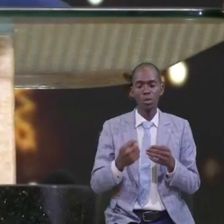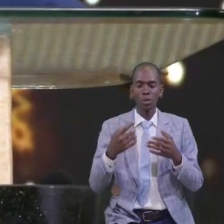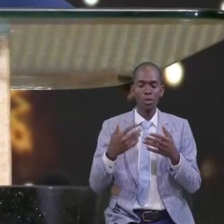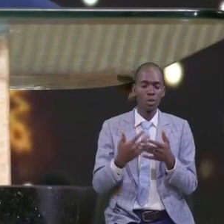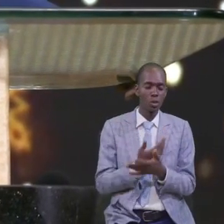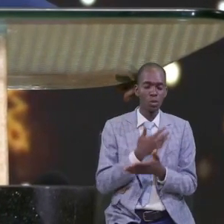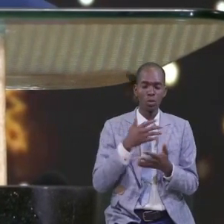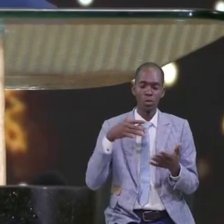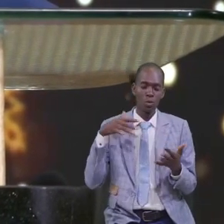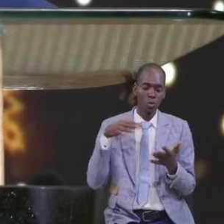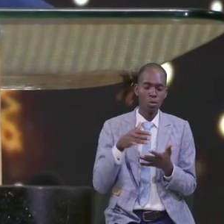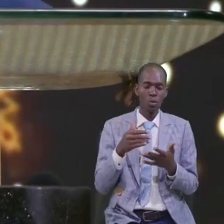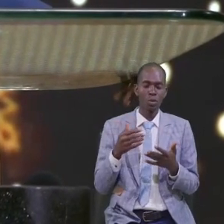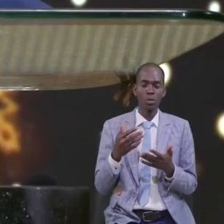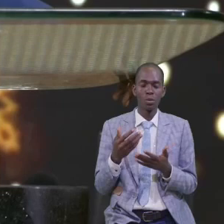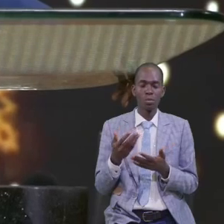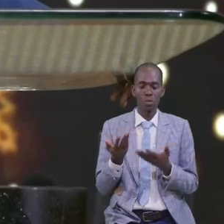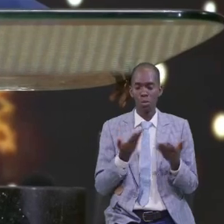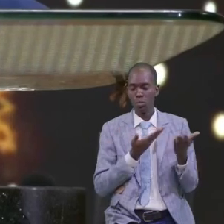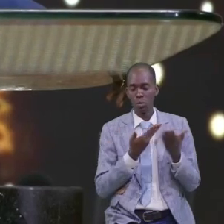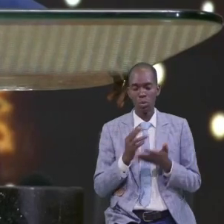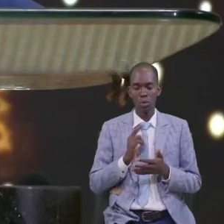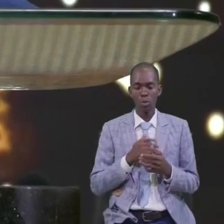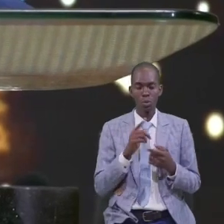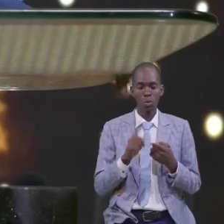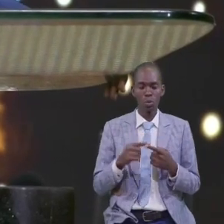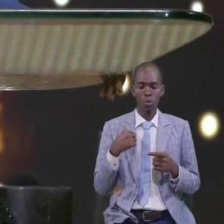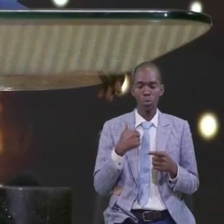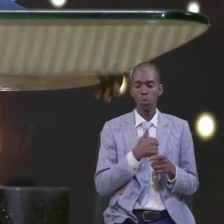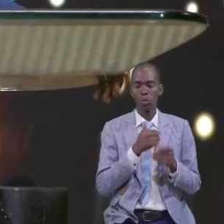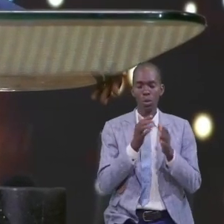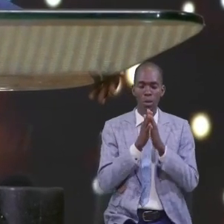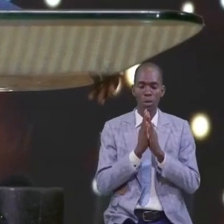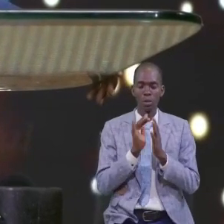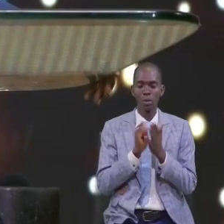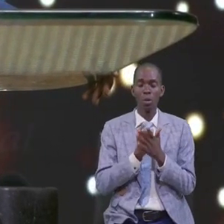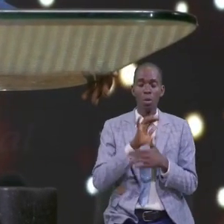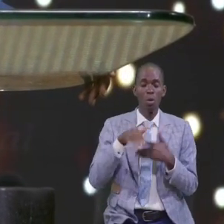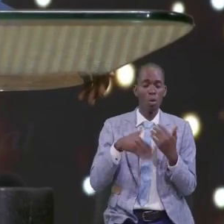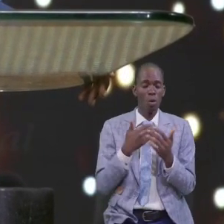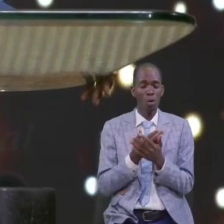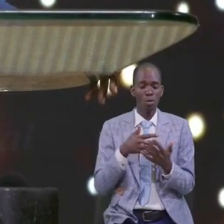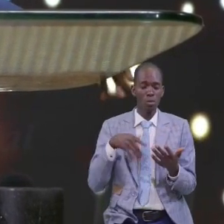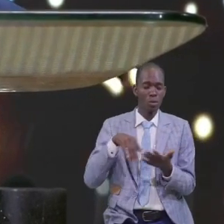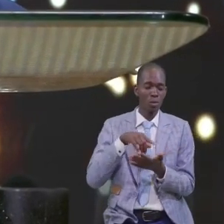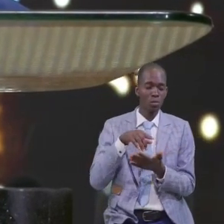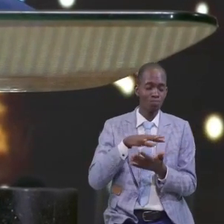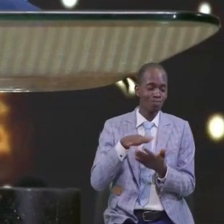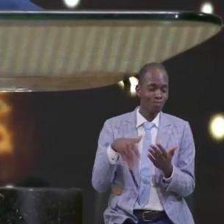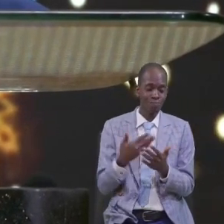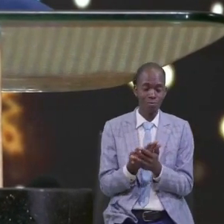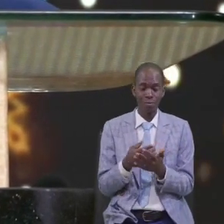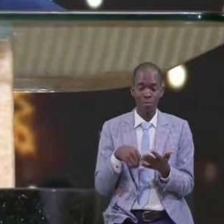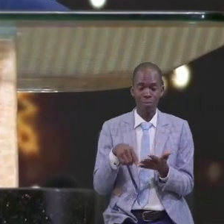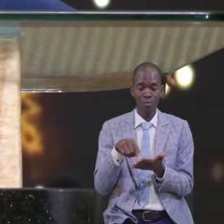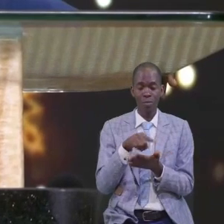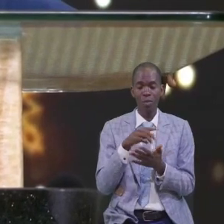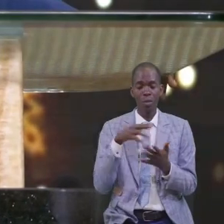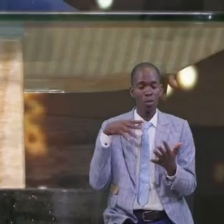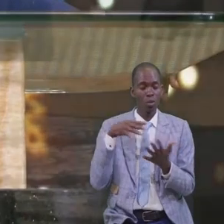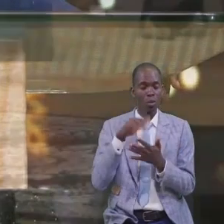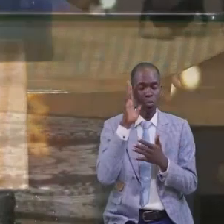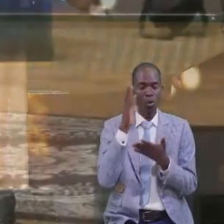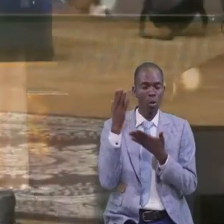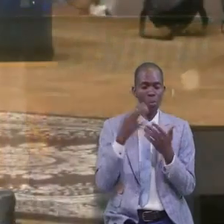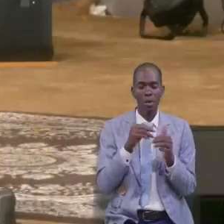are bringing us to. We're asking, O Lord, that all these studies will bring every blessing we